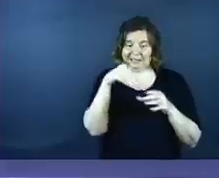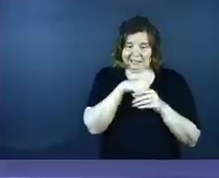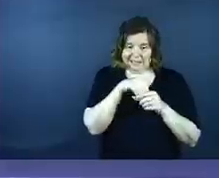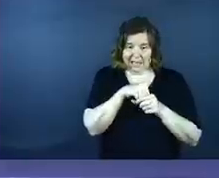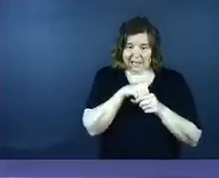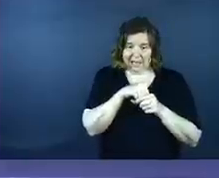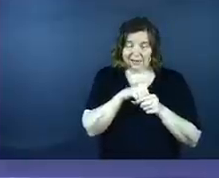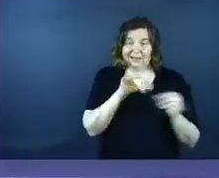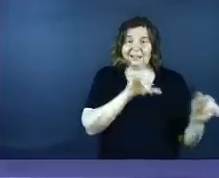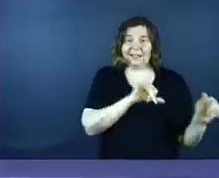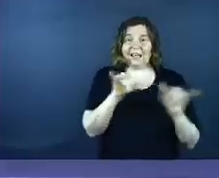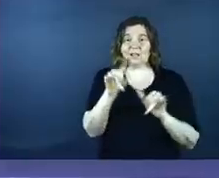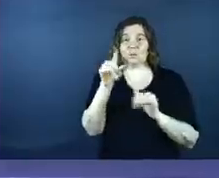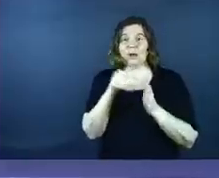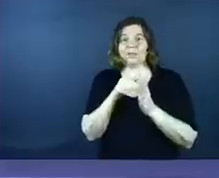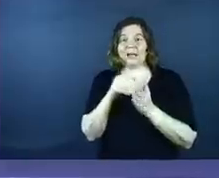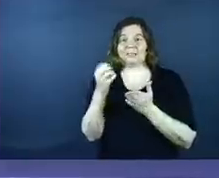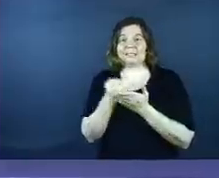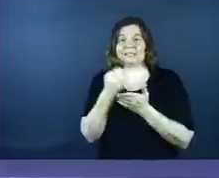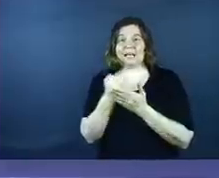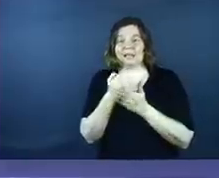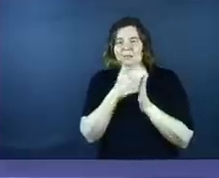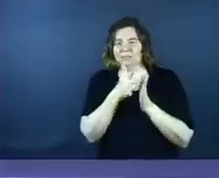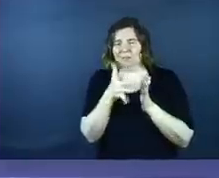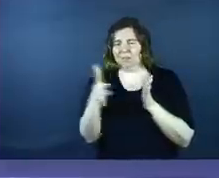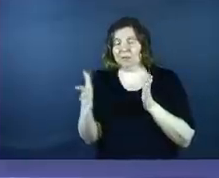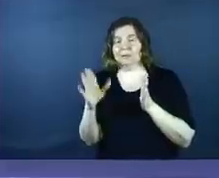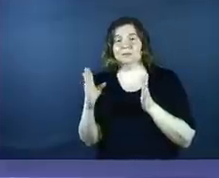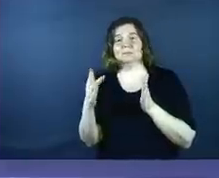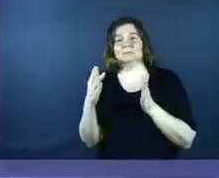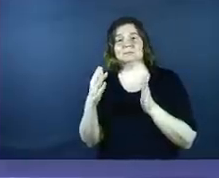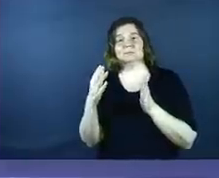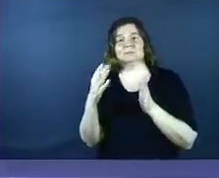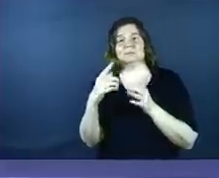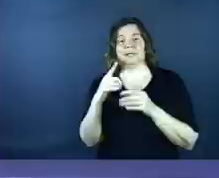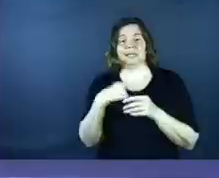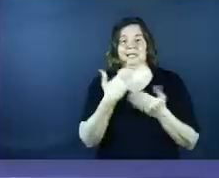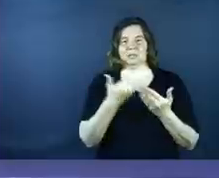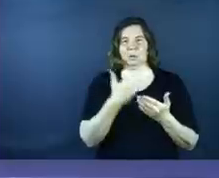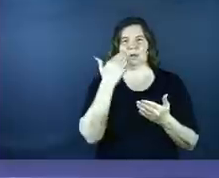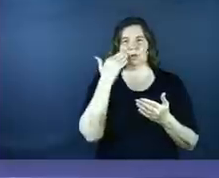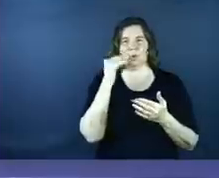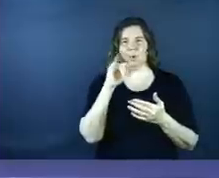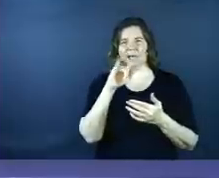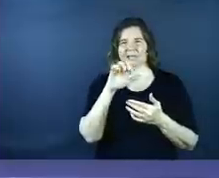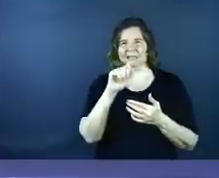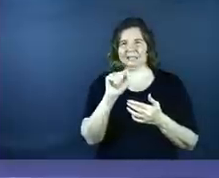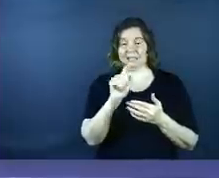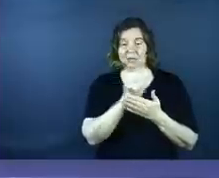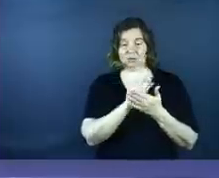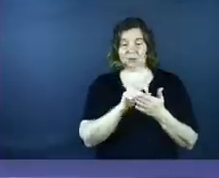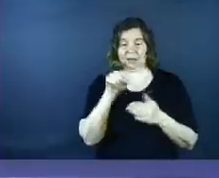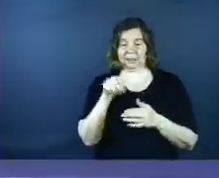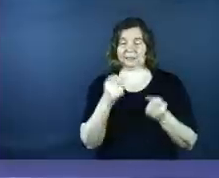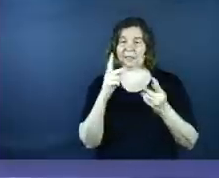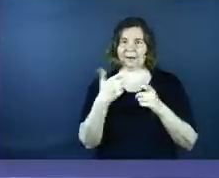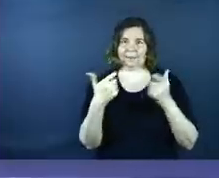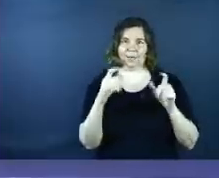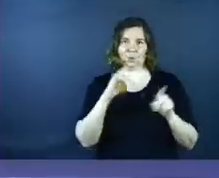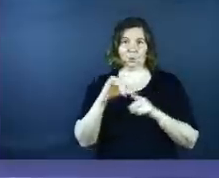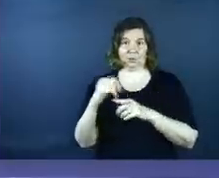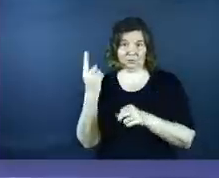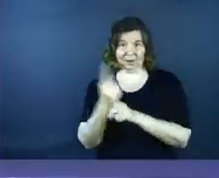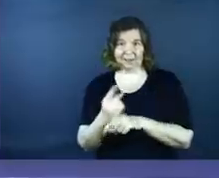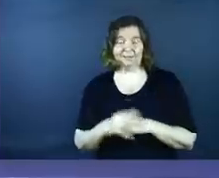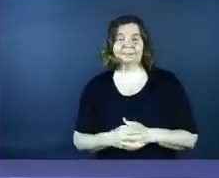1,000 Encyclopedia Britannicas. Richard Dawkins is a well-known atheist, and he's writing this. A lot of big words in that,